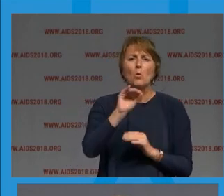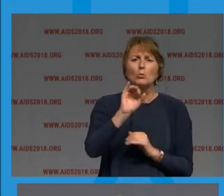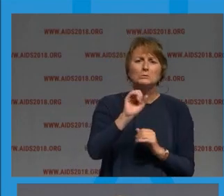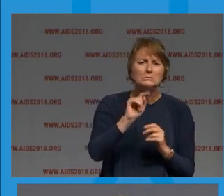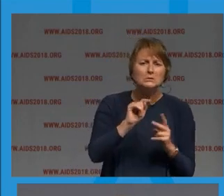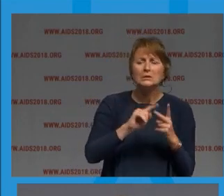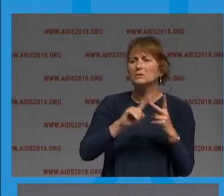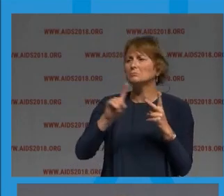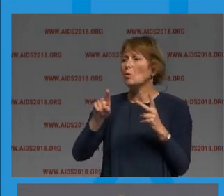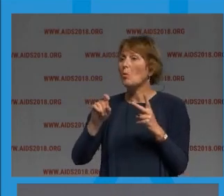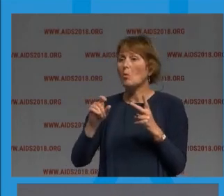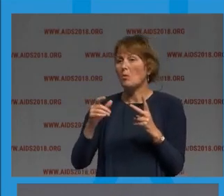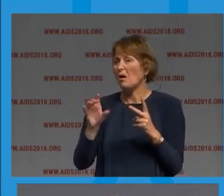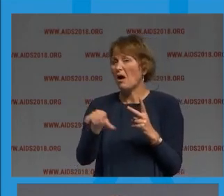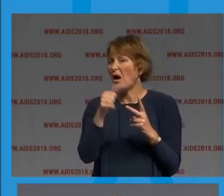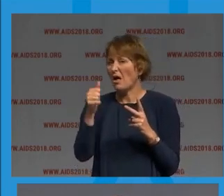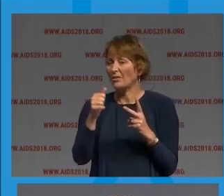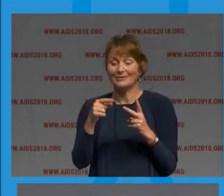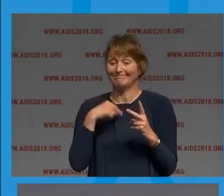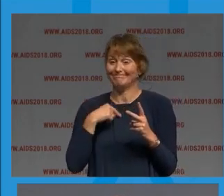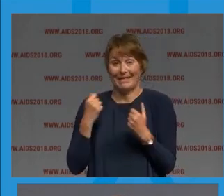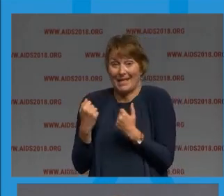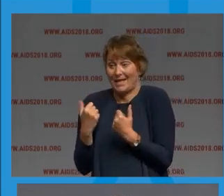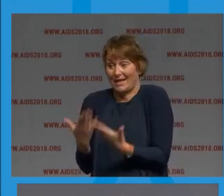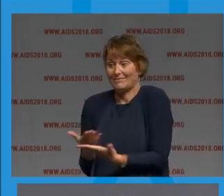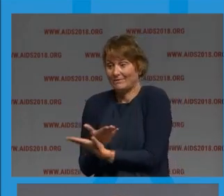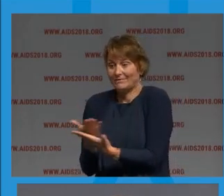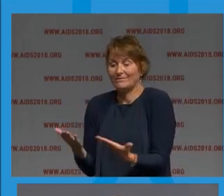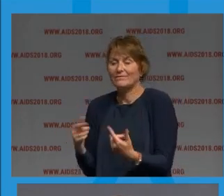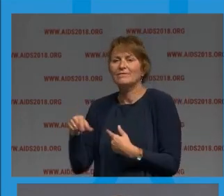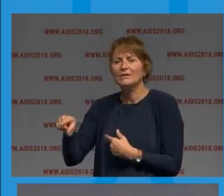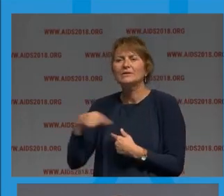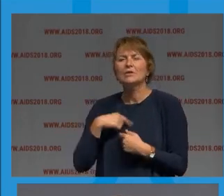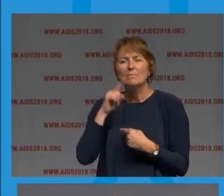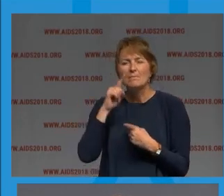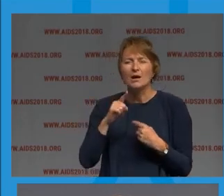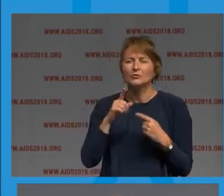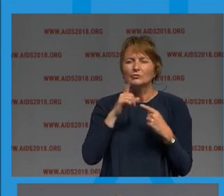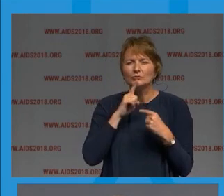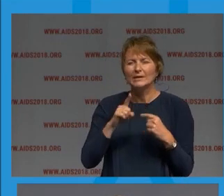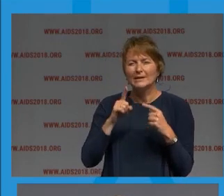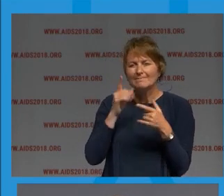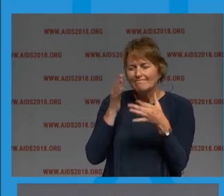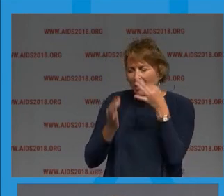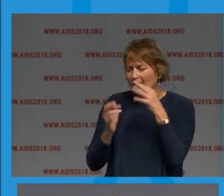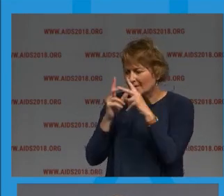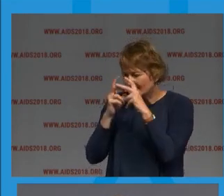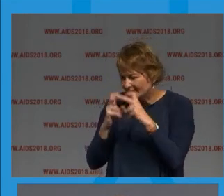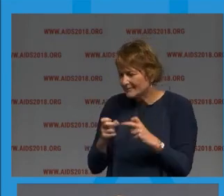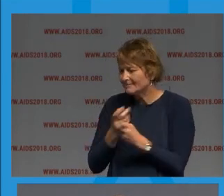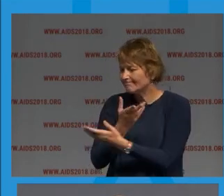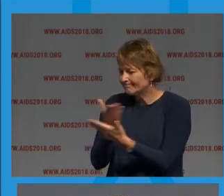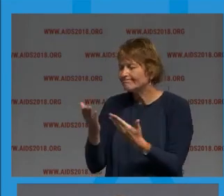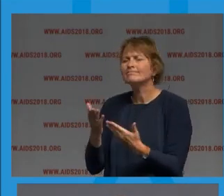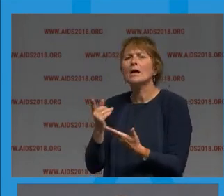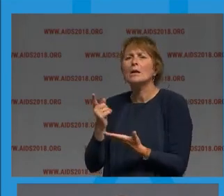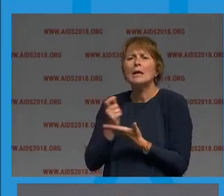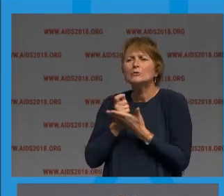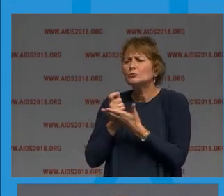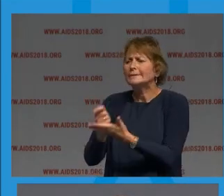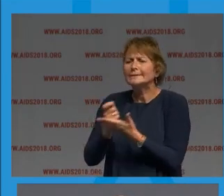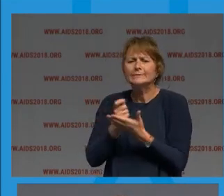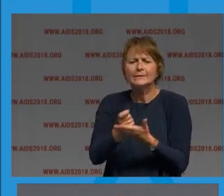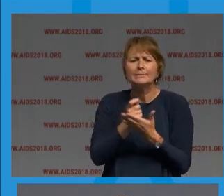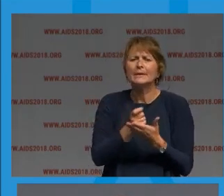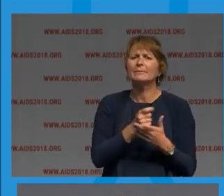generally unavailable on these settings. Comprehensive analysis of outcome of treatment in different